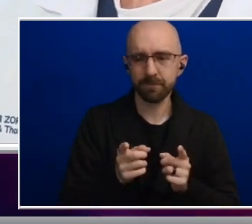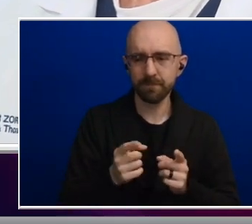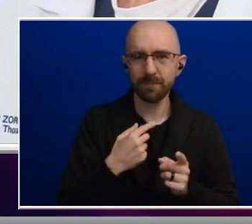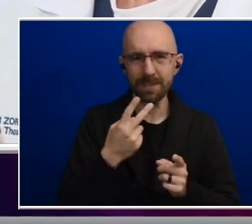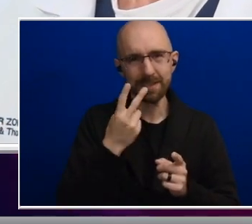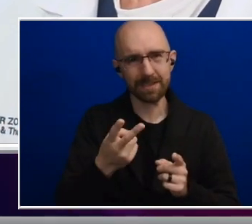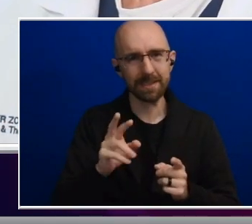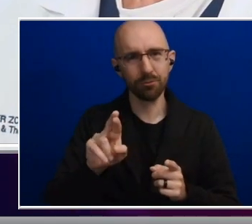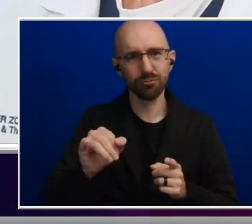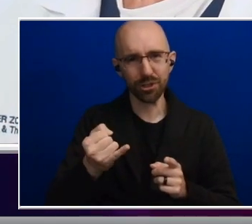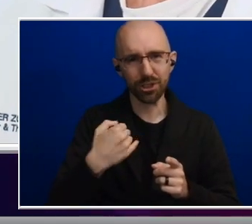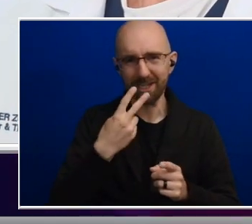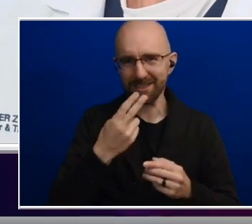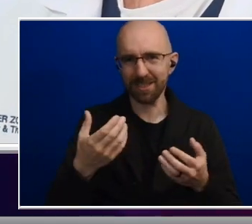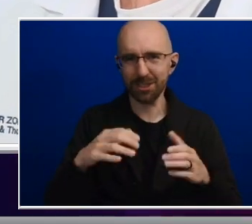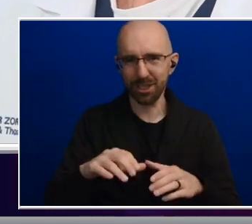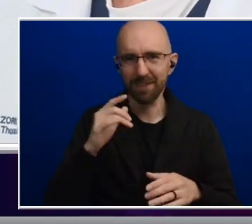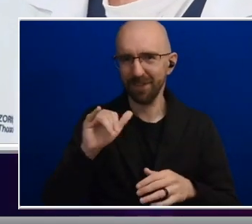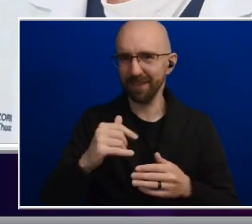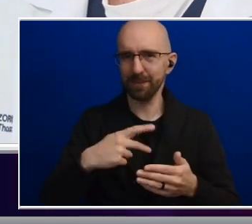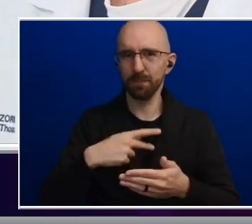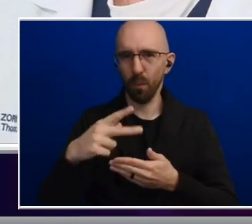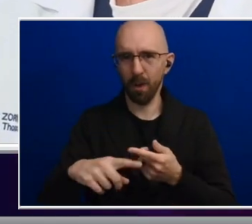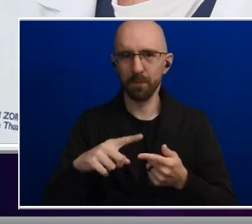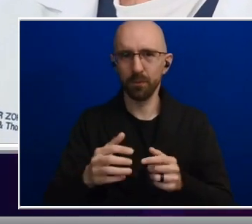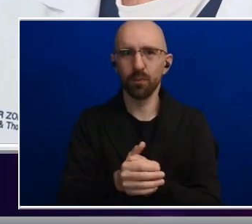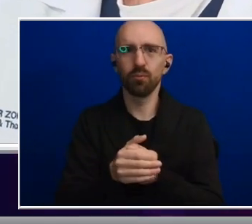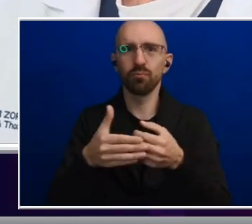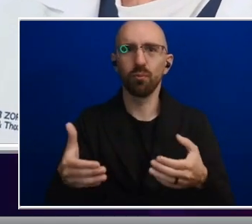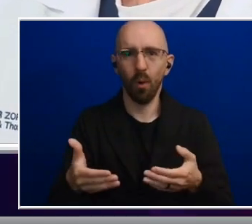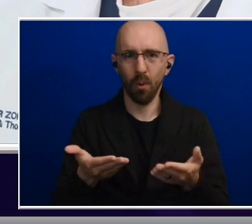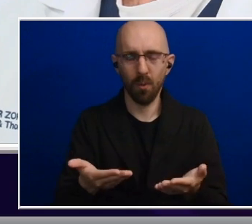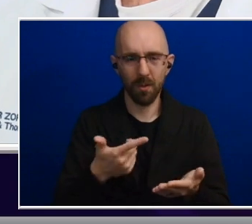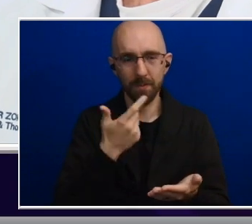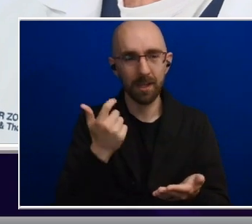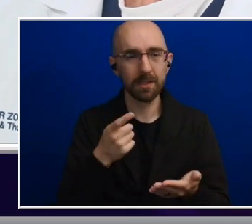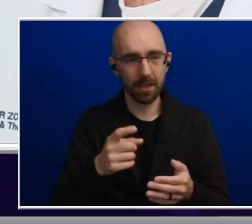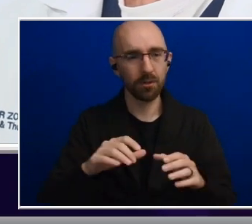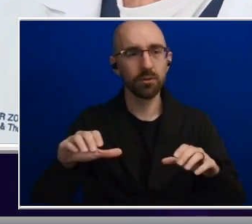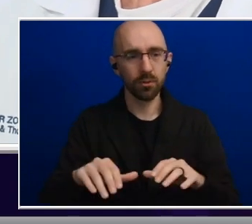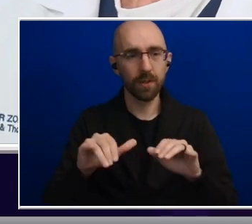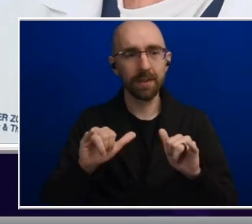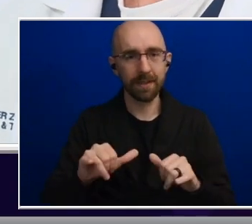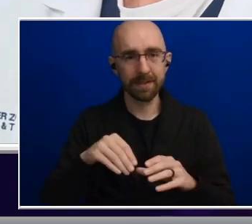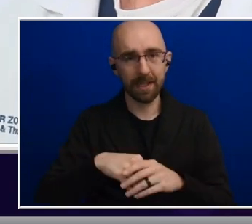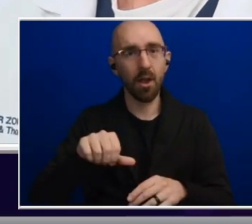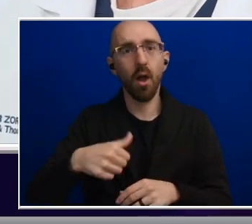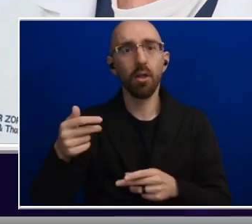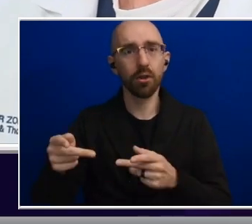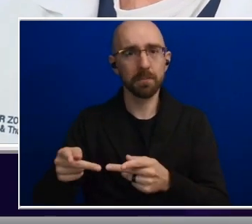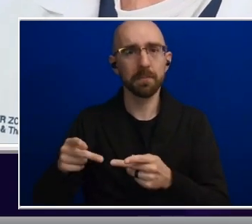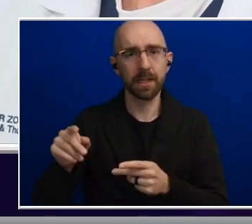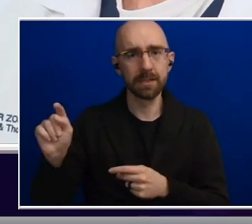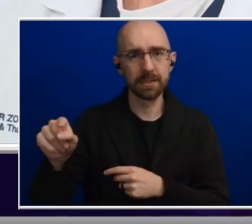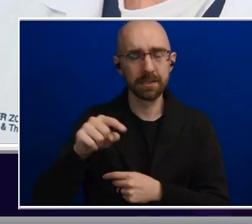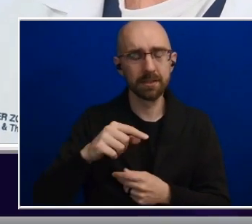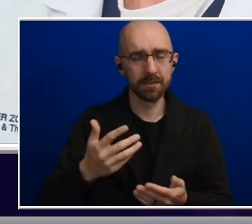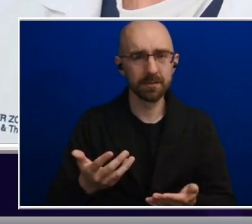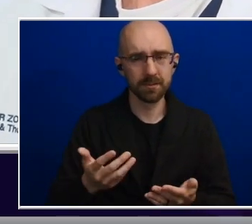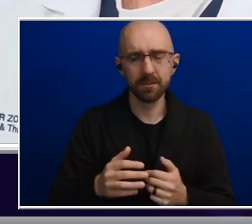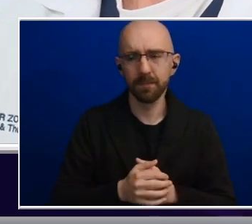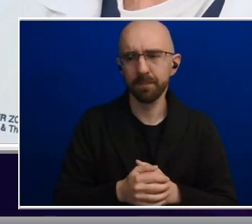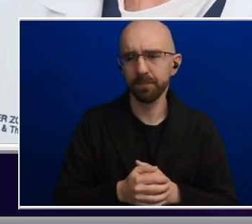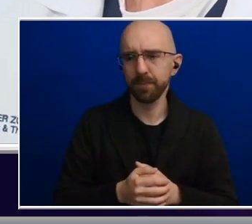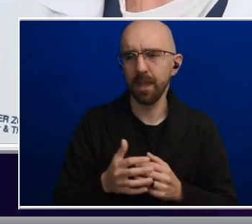chance for this program to grow because, you know, they're doing this in other places, you know, in a lot of the